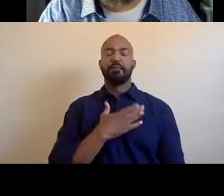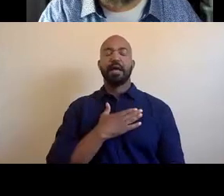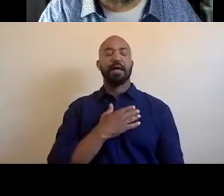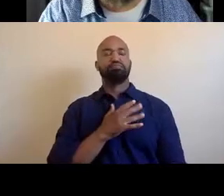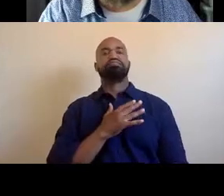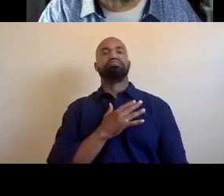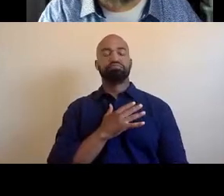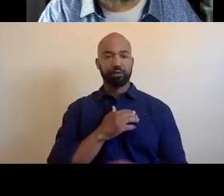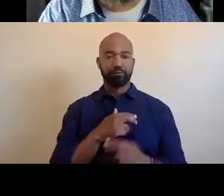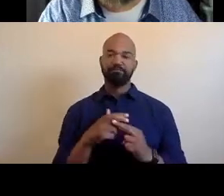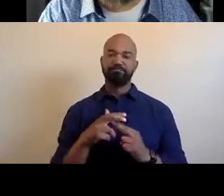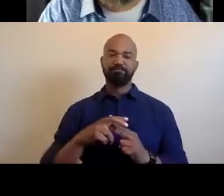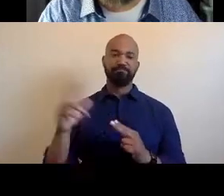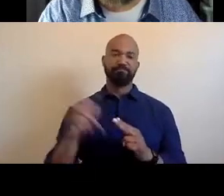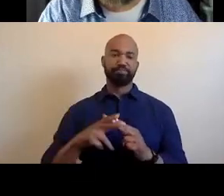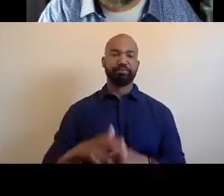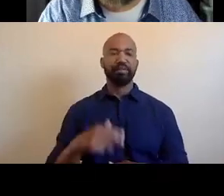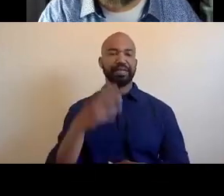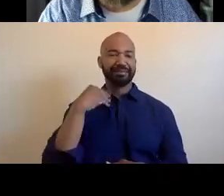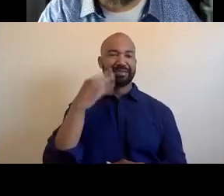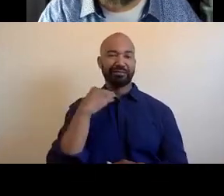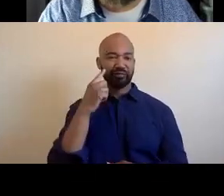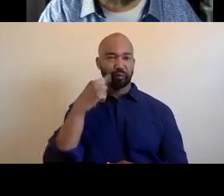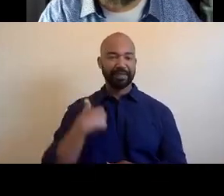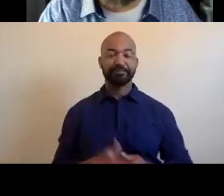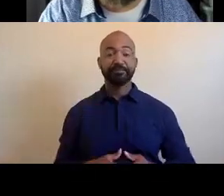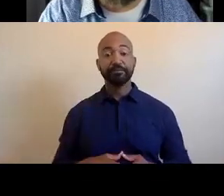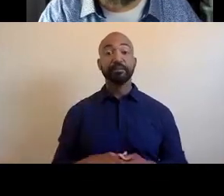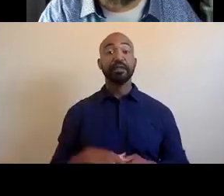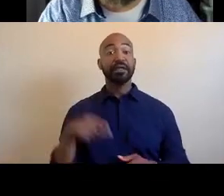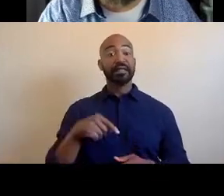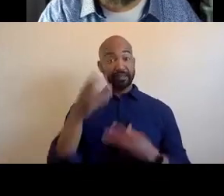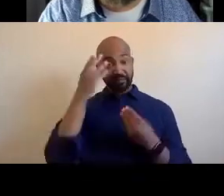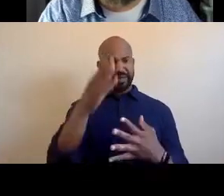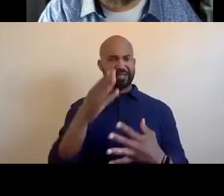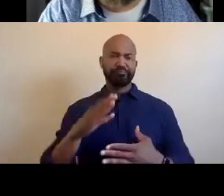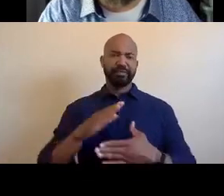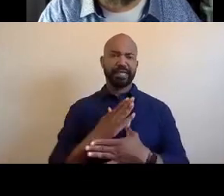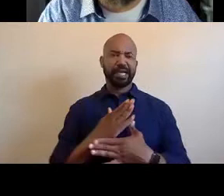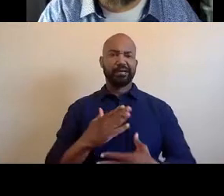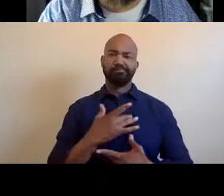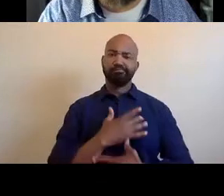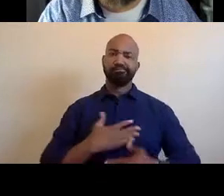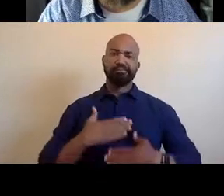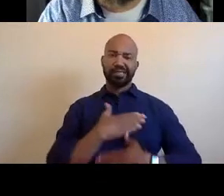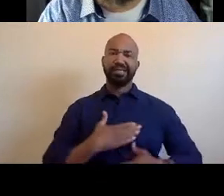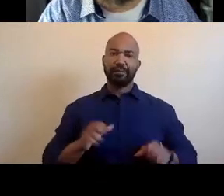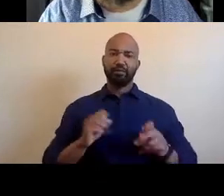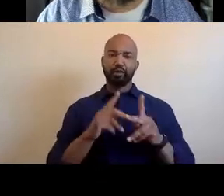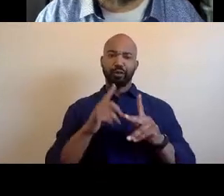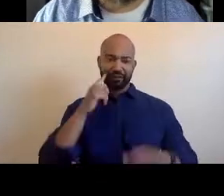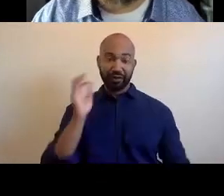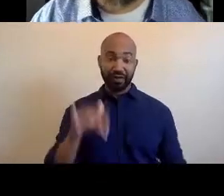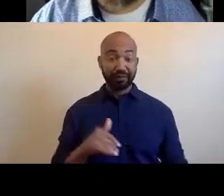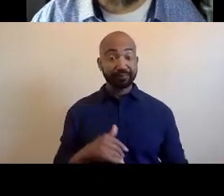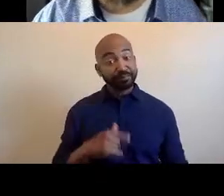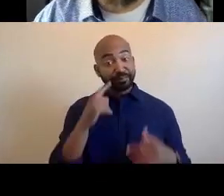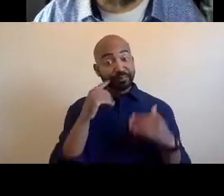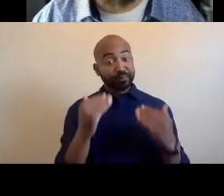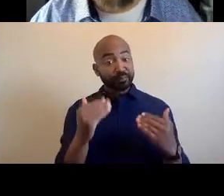different levels. So I'm thrilled to share this information with you. My hope is that this will be a start